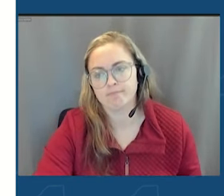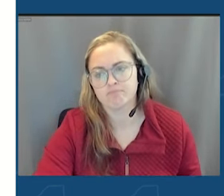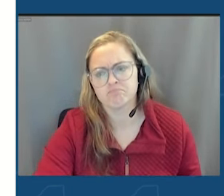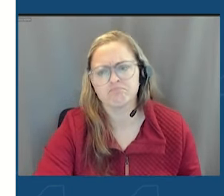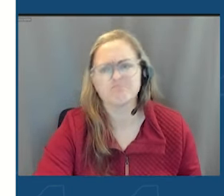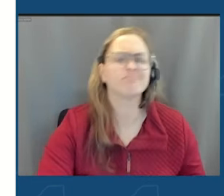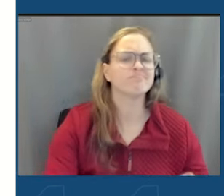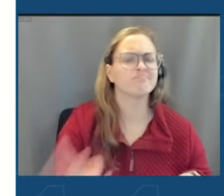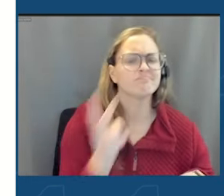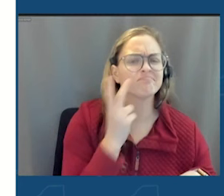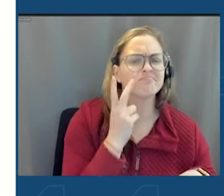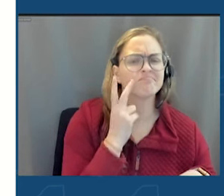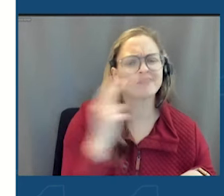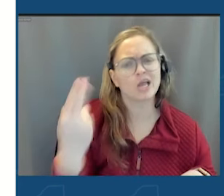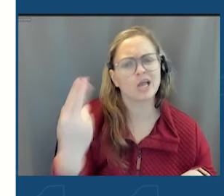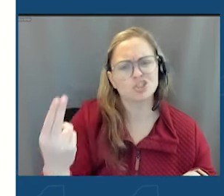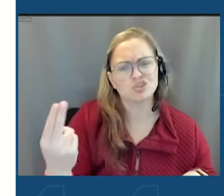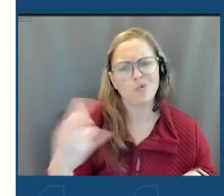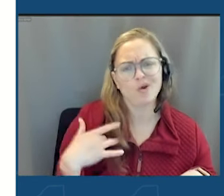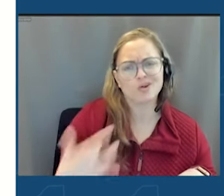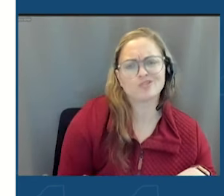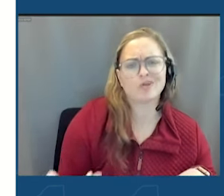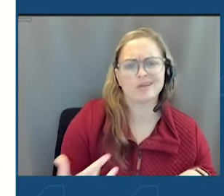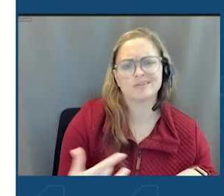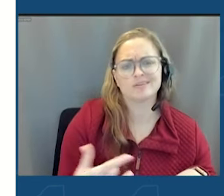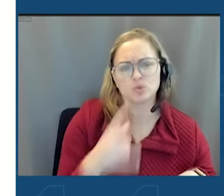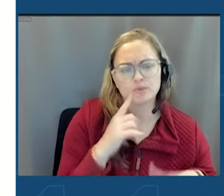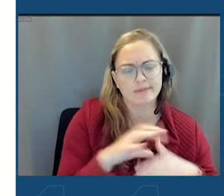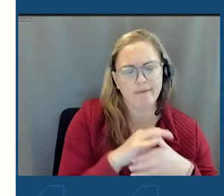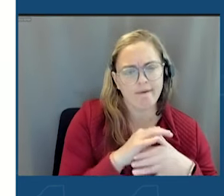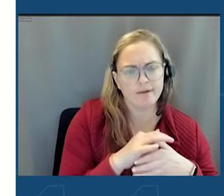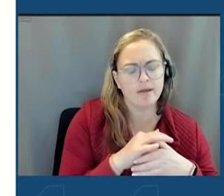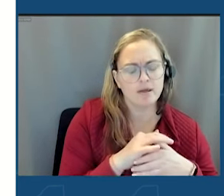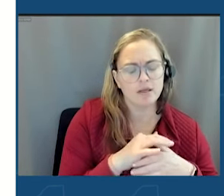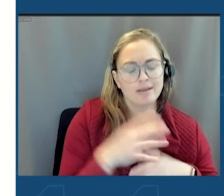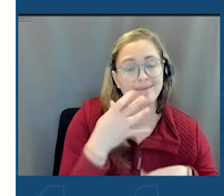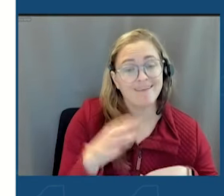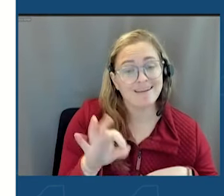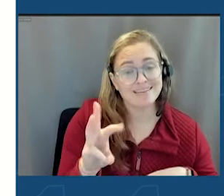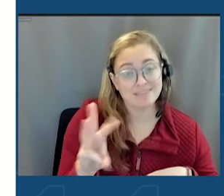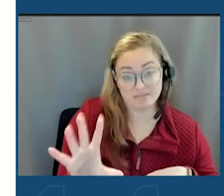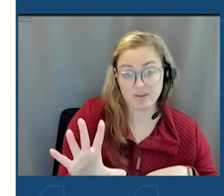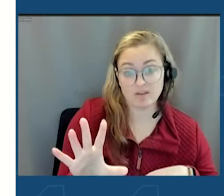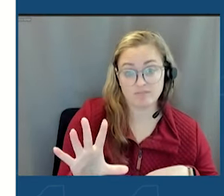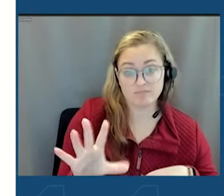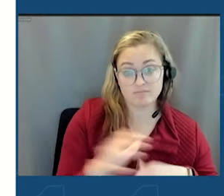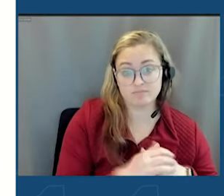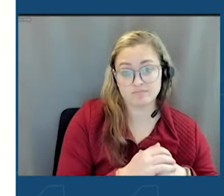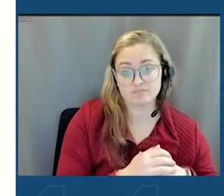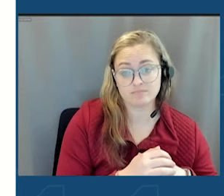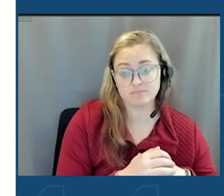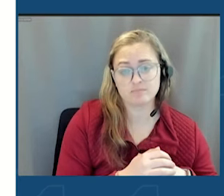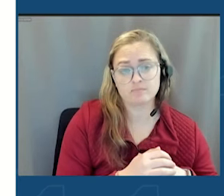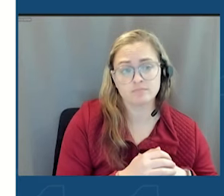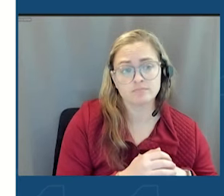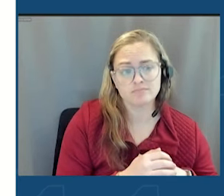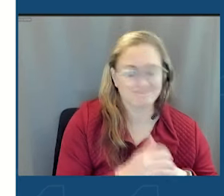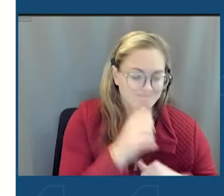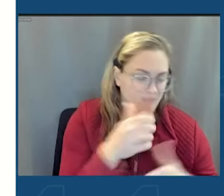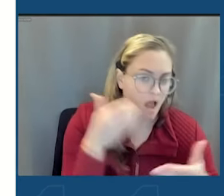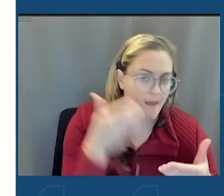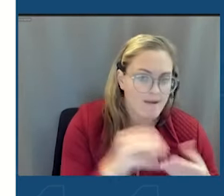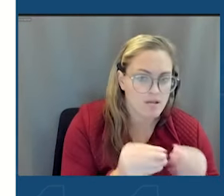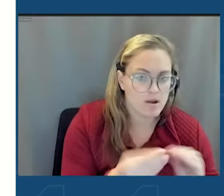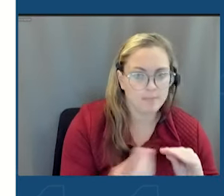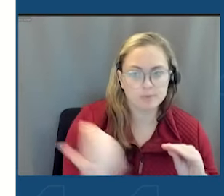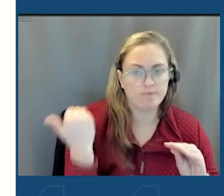historic trends. You know, you can see the context here. This is important. This goes back to 1965. So we're nowhere near the numbers we were in